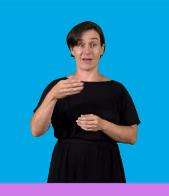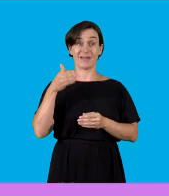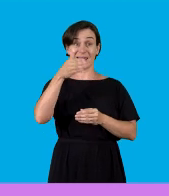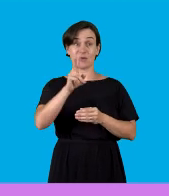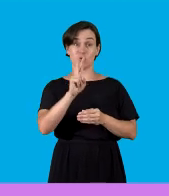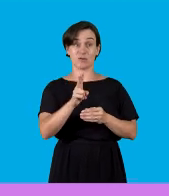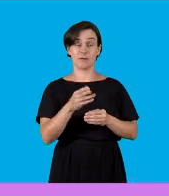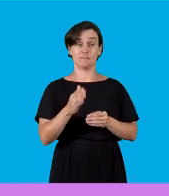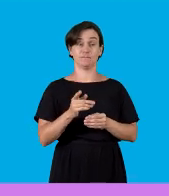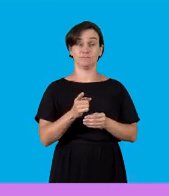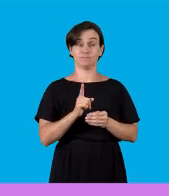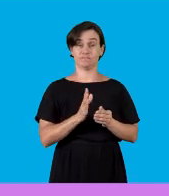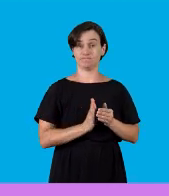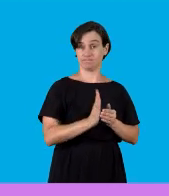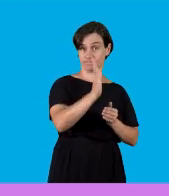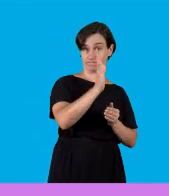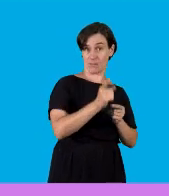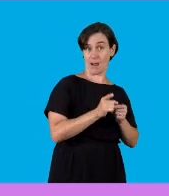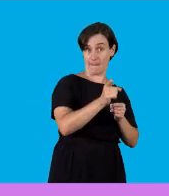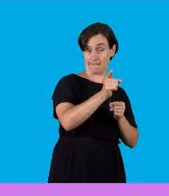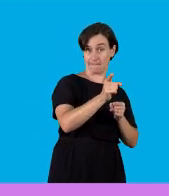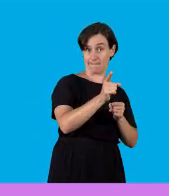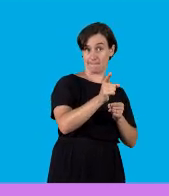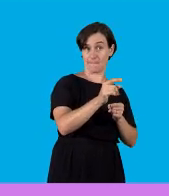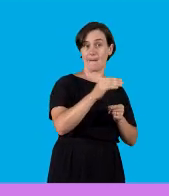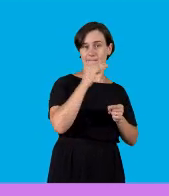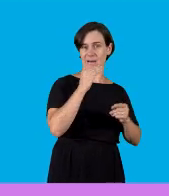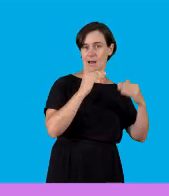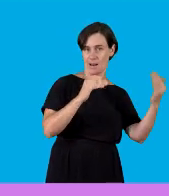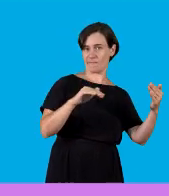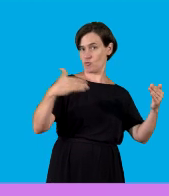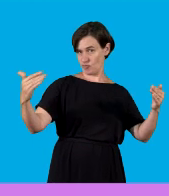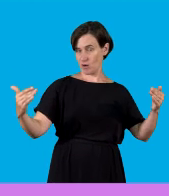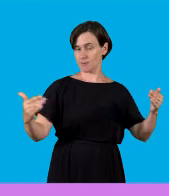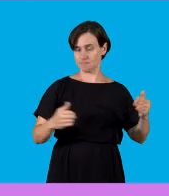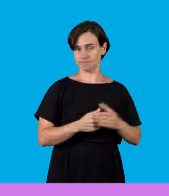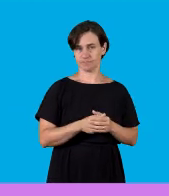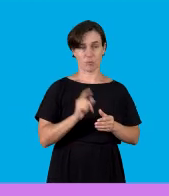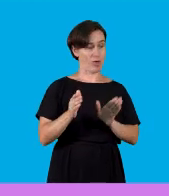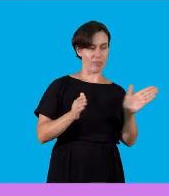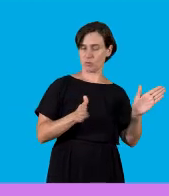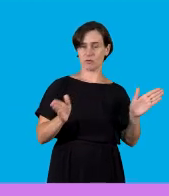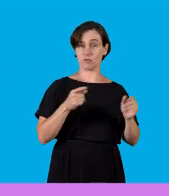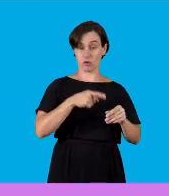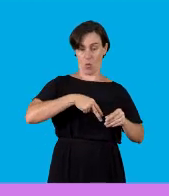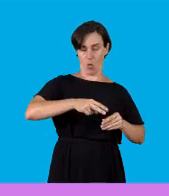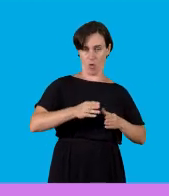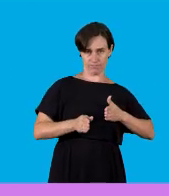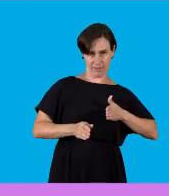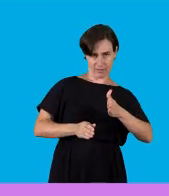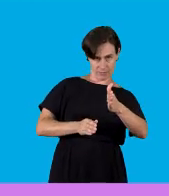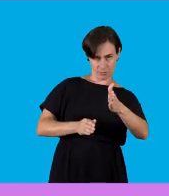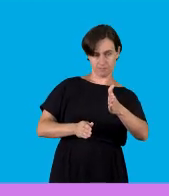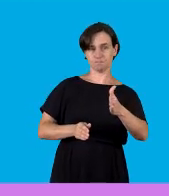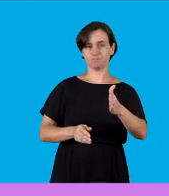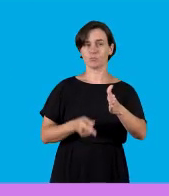means that the left is on the left and the right is on the right. Now, what do we do? Faith is walking towards